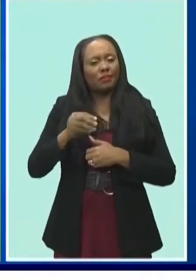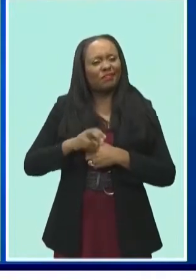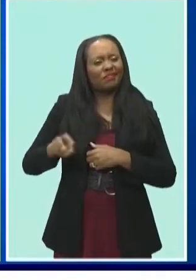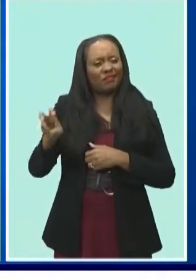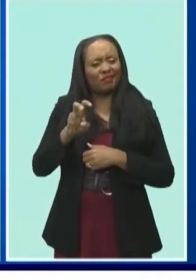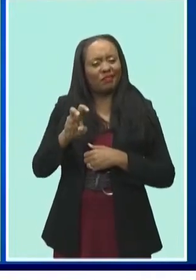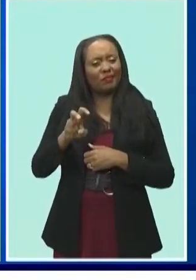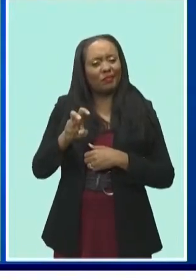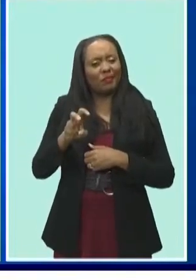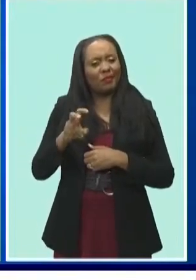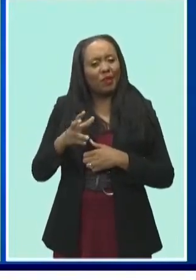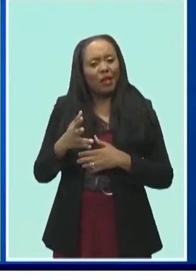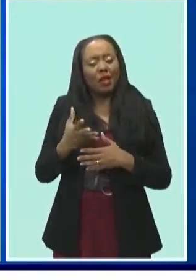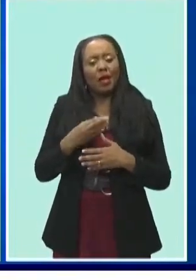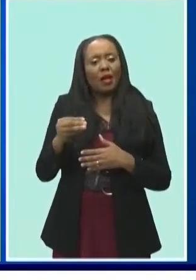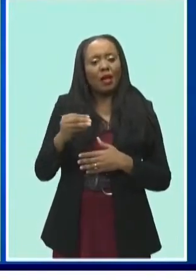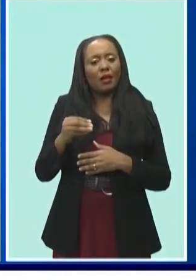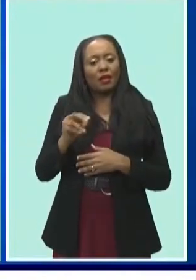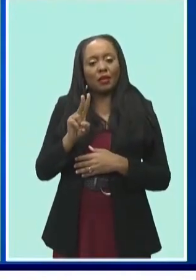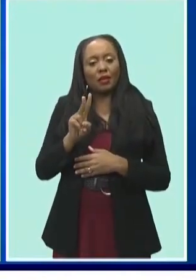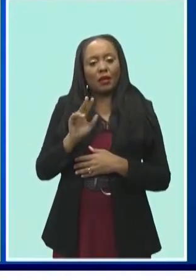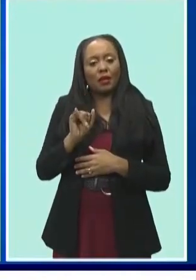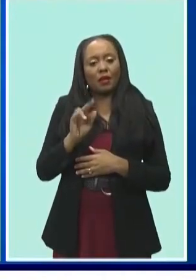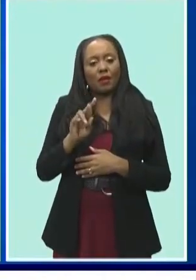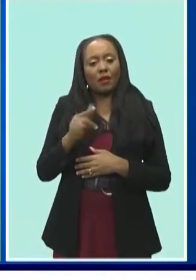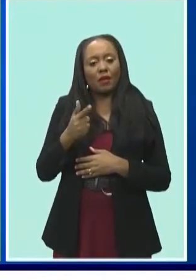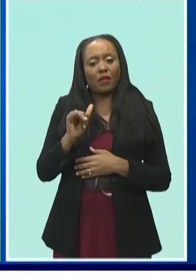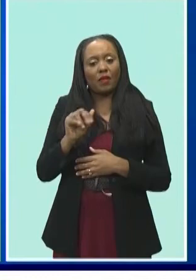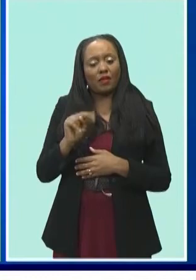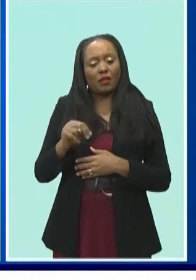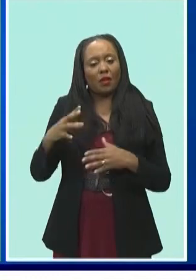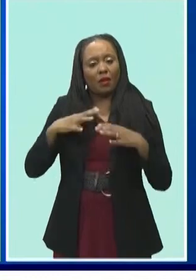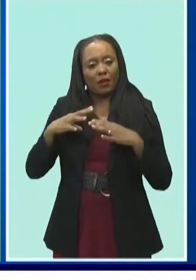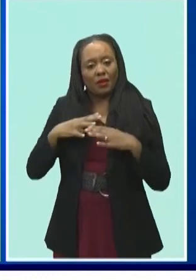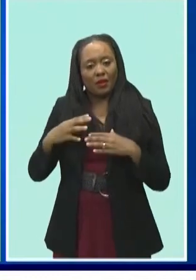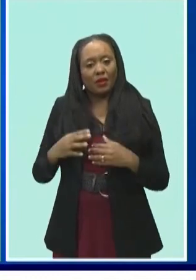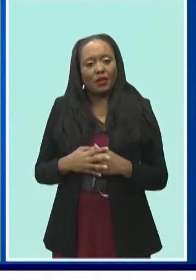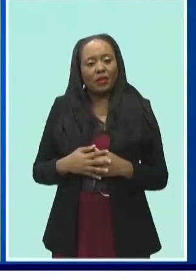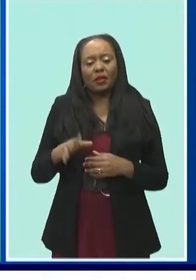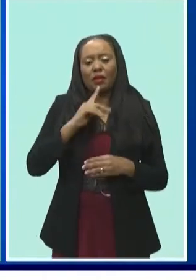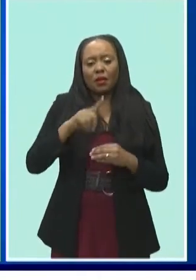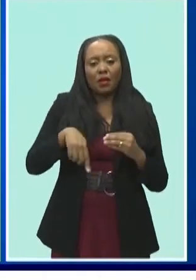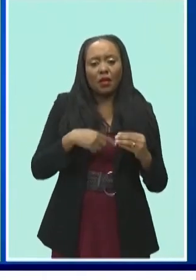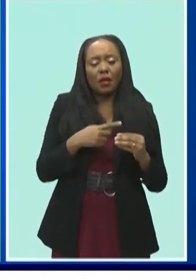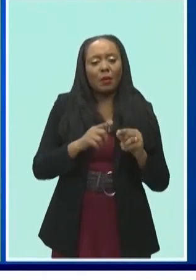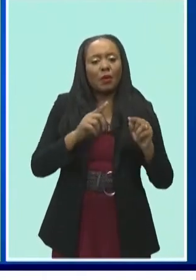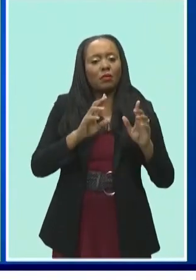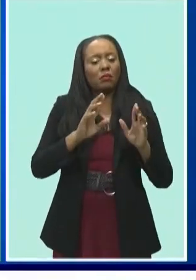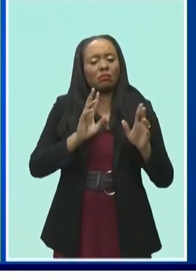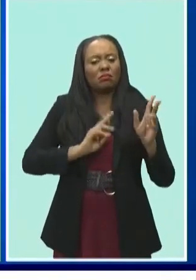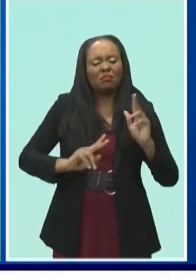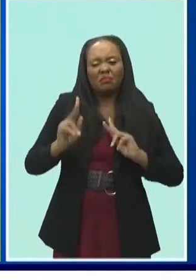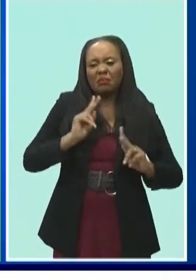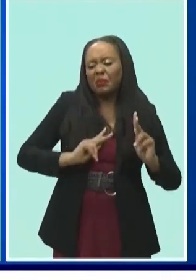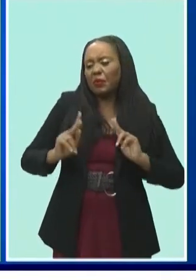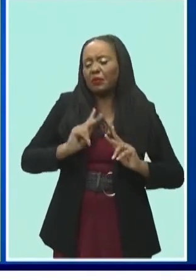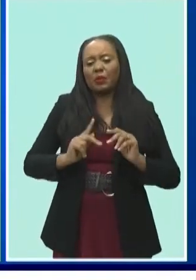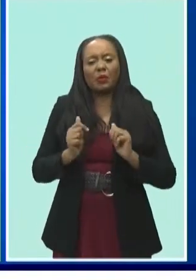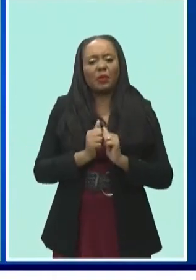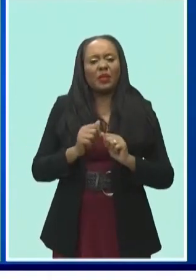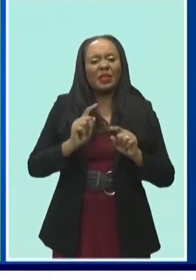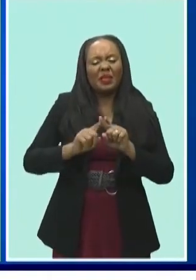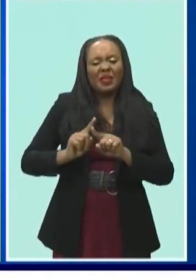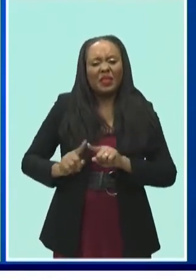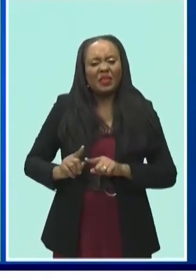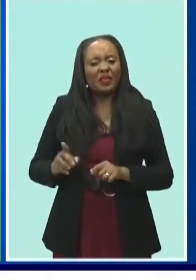Virgin Holidays. On finishing that program, which included a focus on diversity and inclusion, participants were given the title